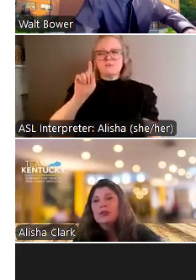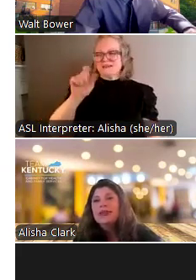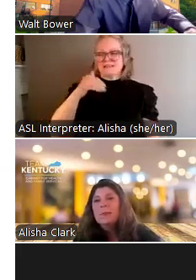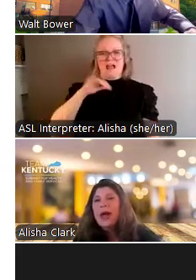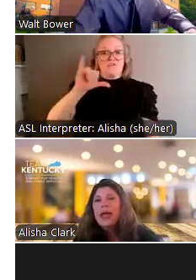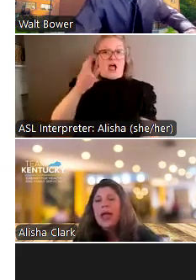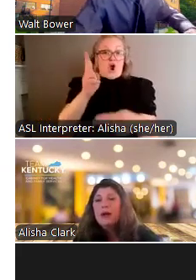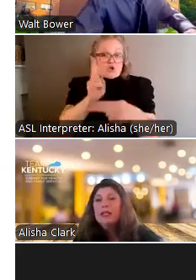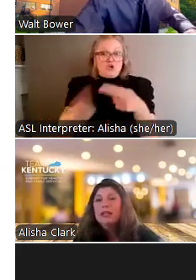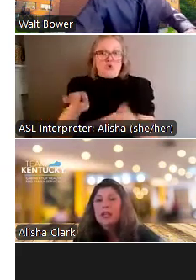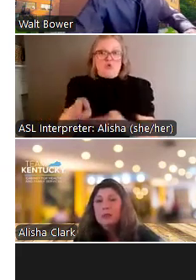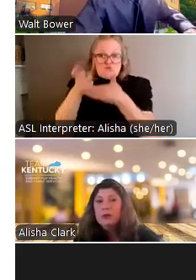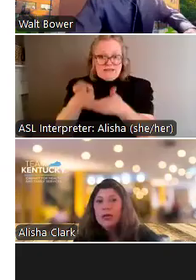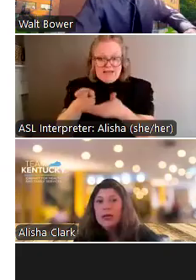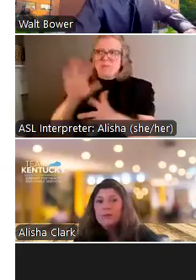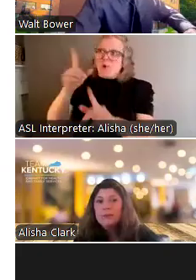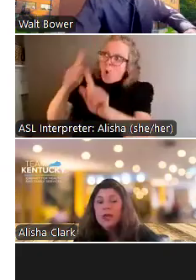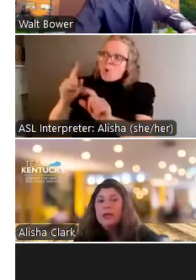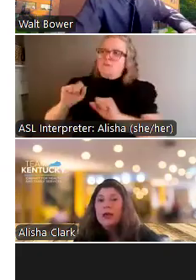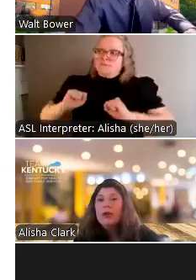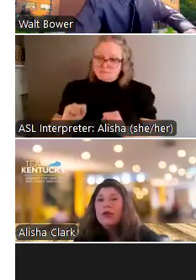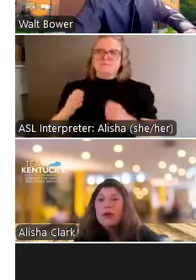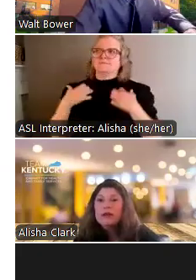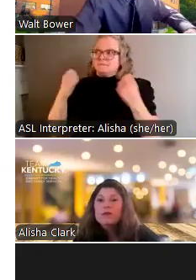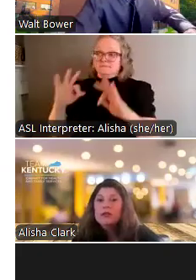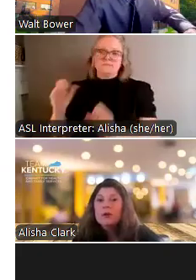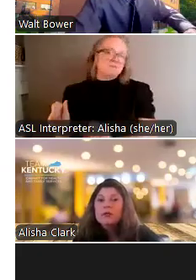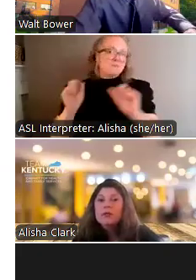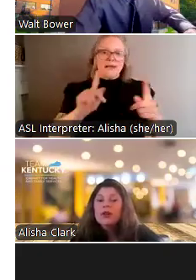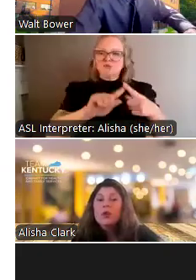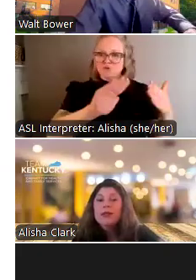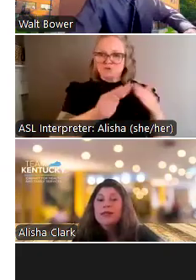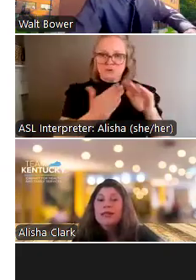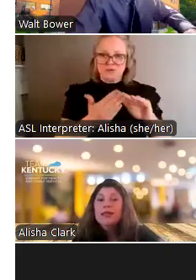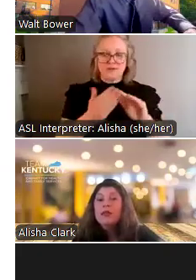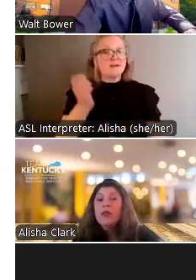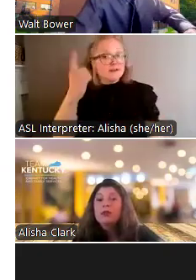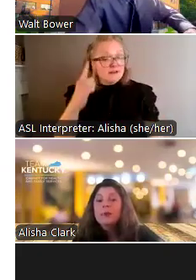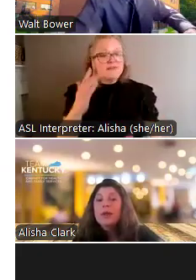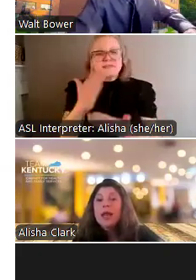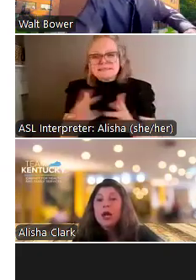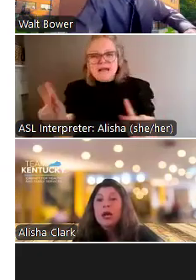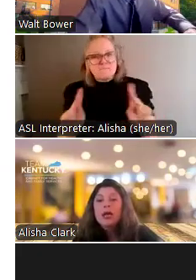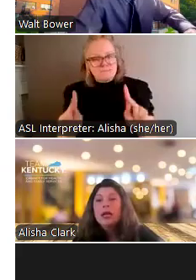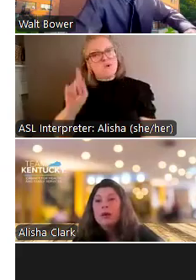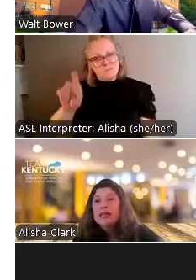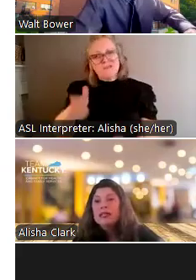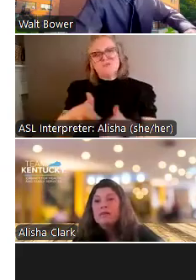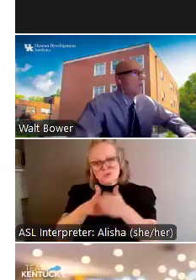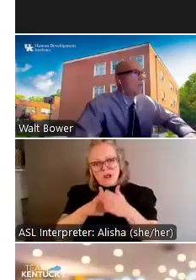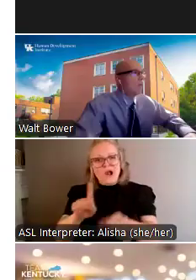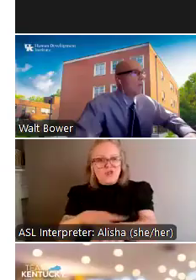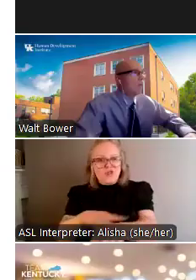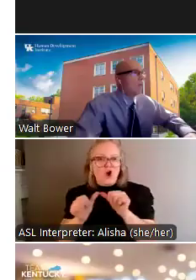to really get back out into the community. Now, there are individuals that are going to need the long-term care,